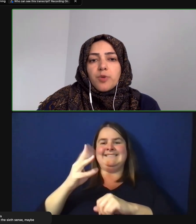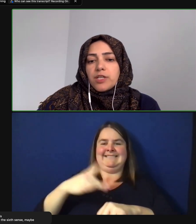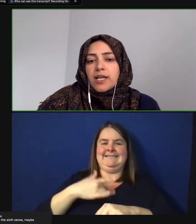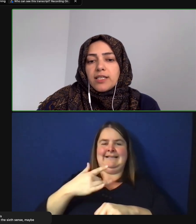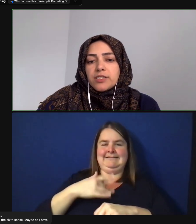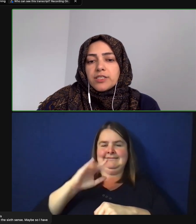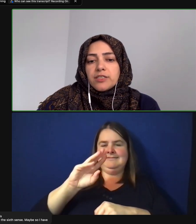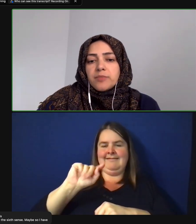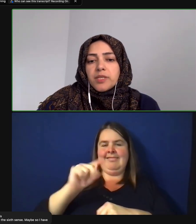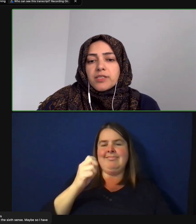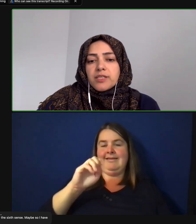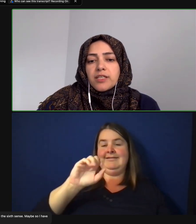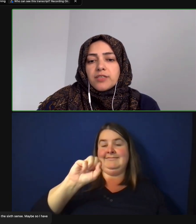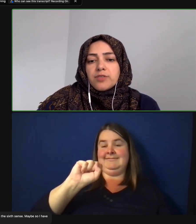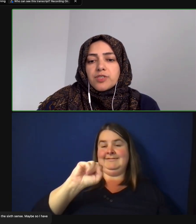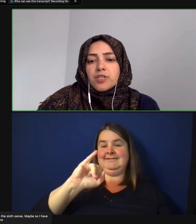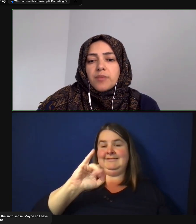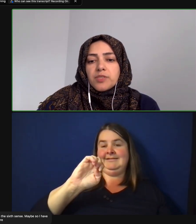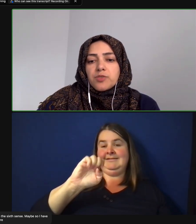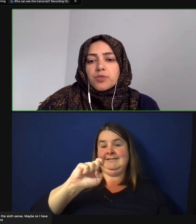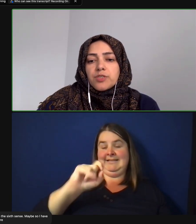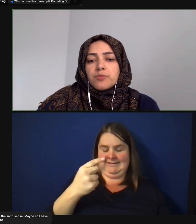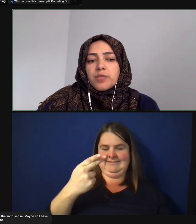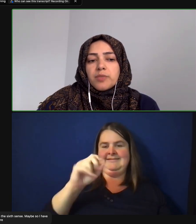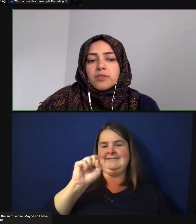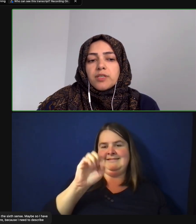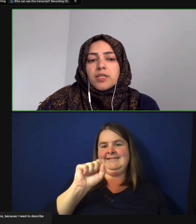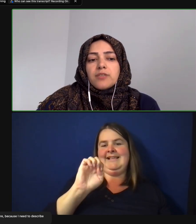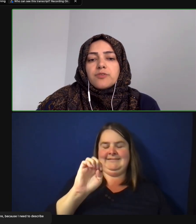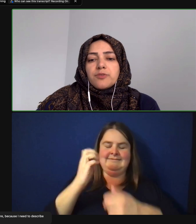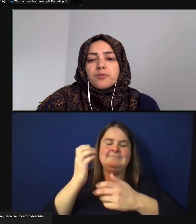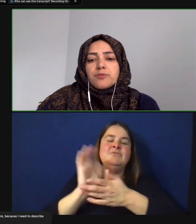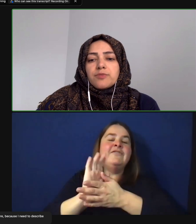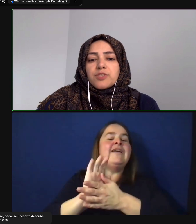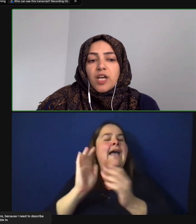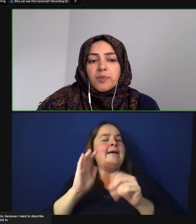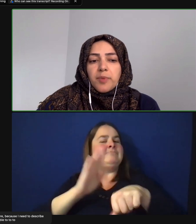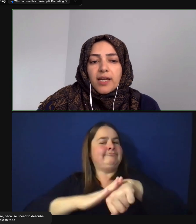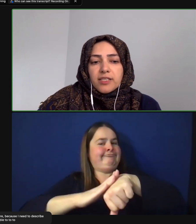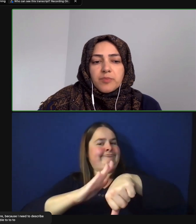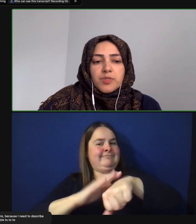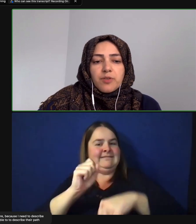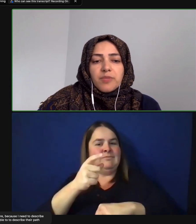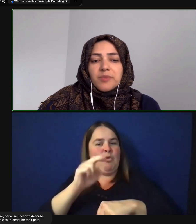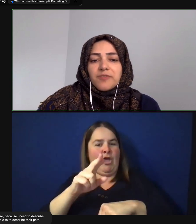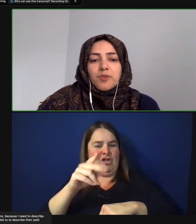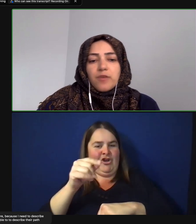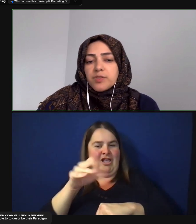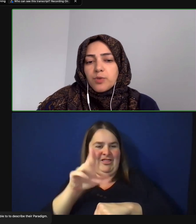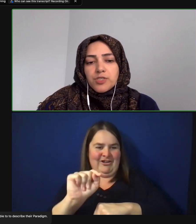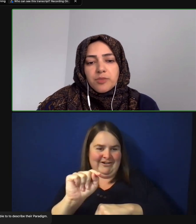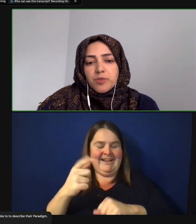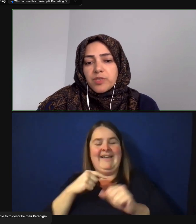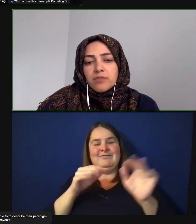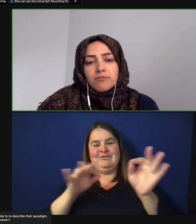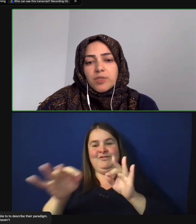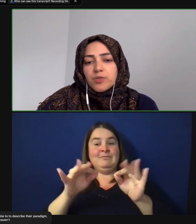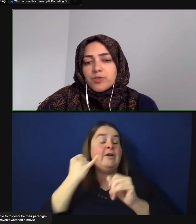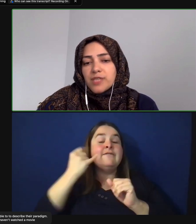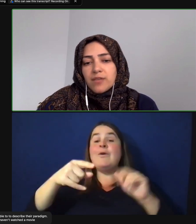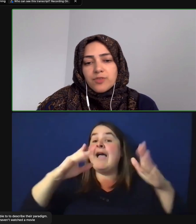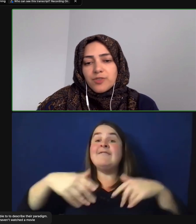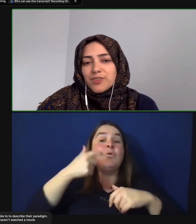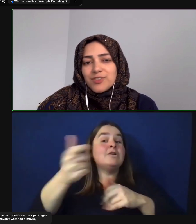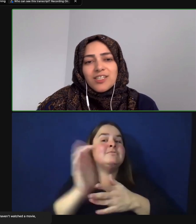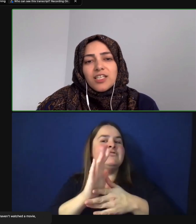have a spoiler alert here because I need to describe the story to be able to describe the paradigm. So maybe if you haven't watched the movie, mute